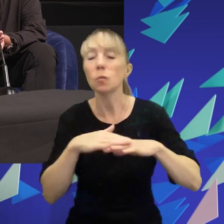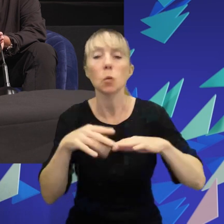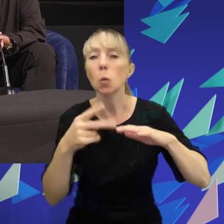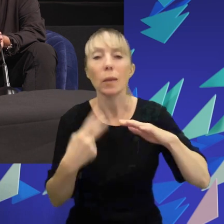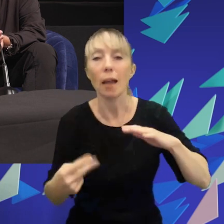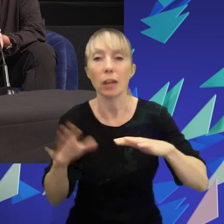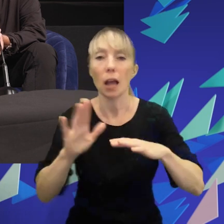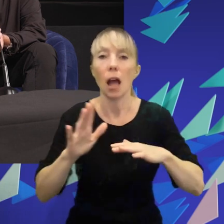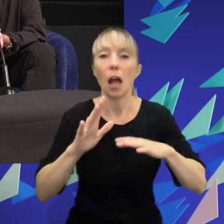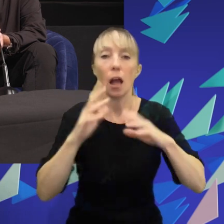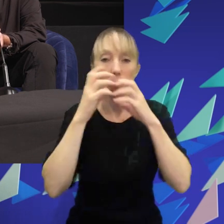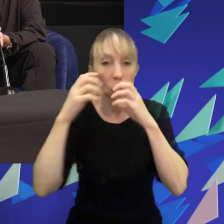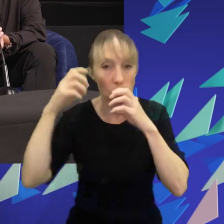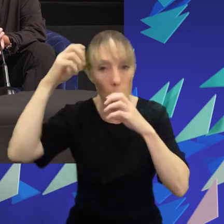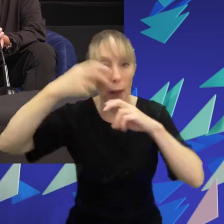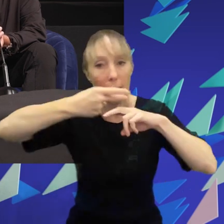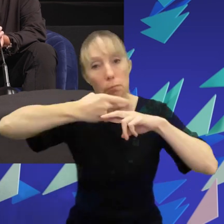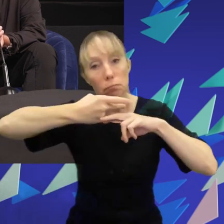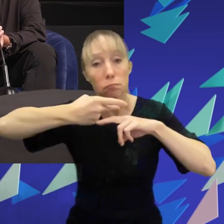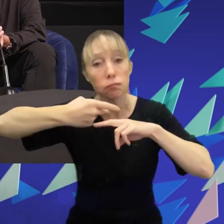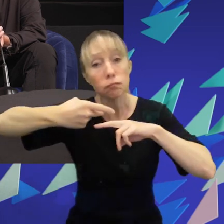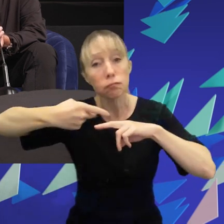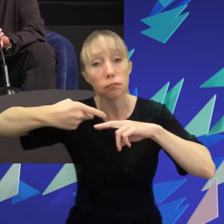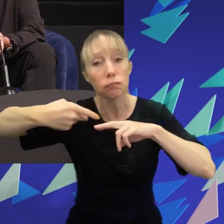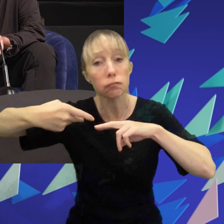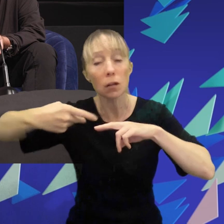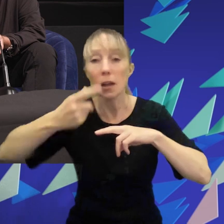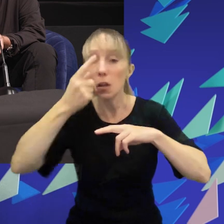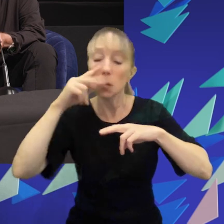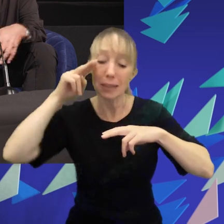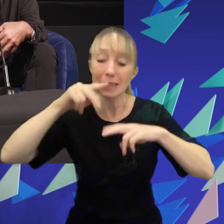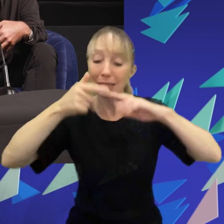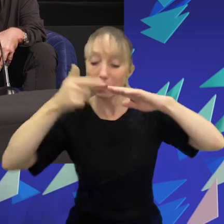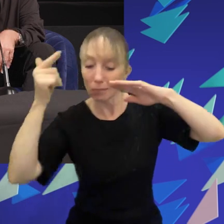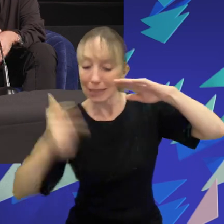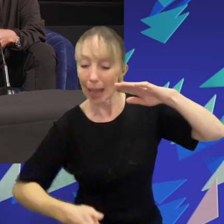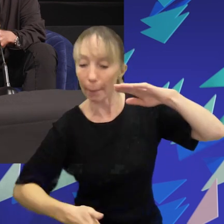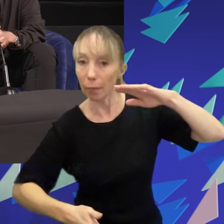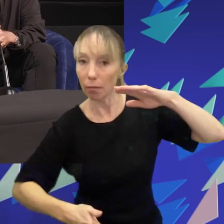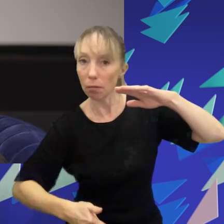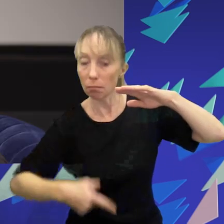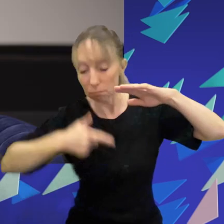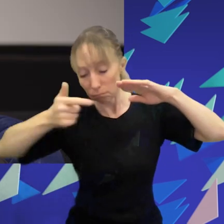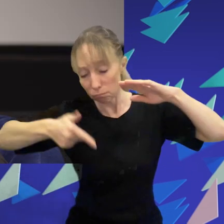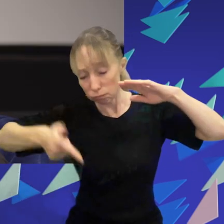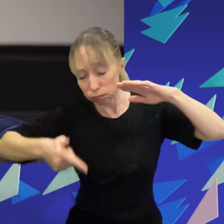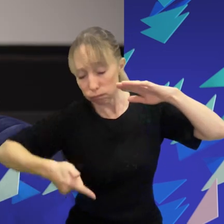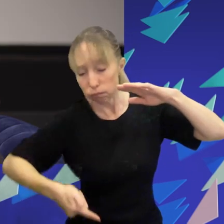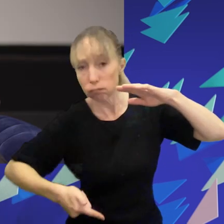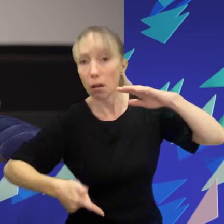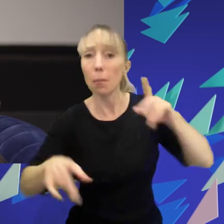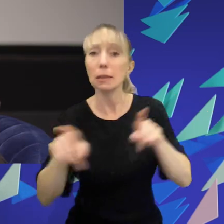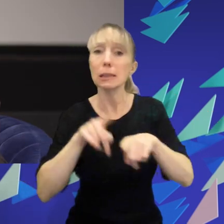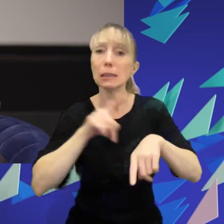when you are snorkeling, actually you can see the depth of the ocean, but at the same time